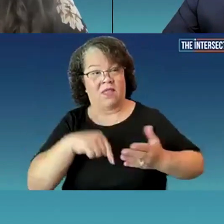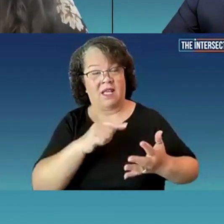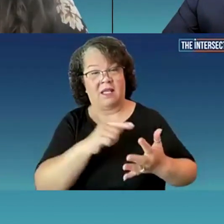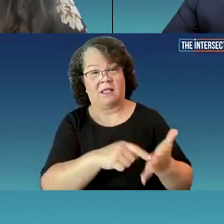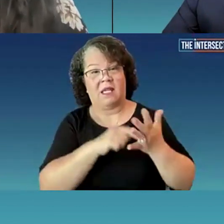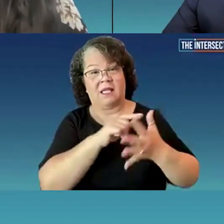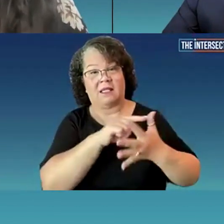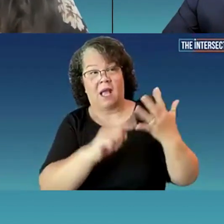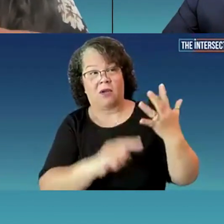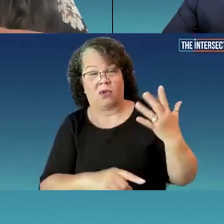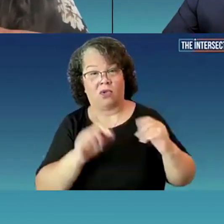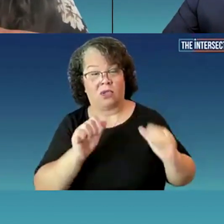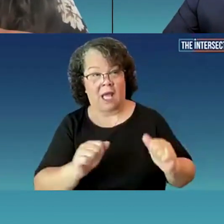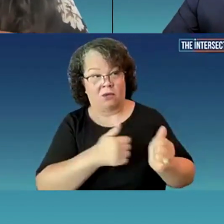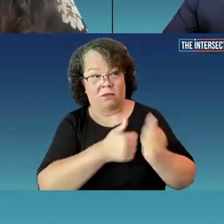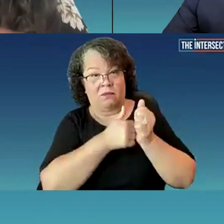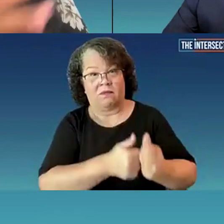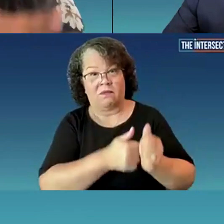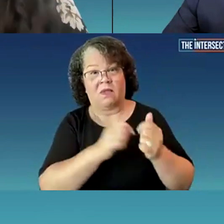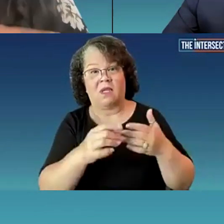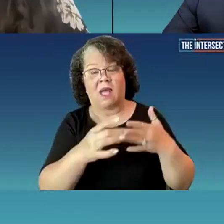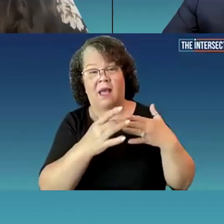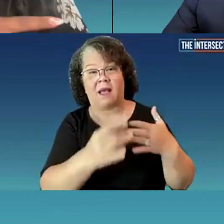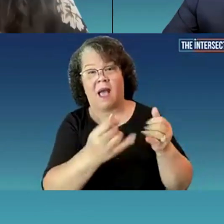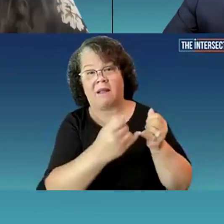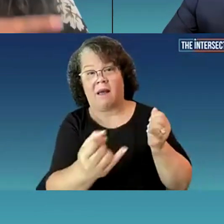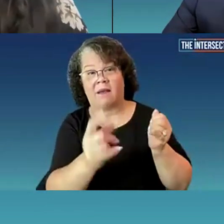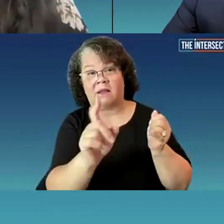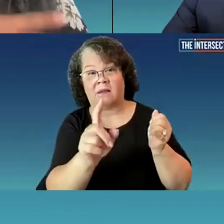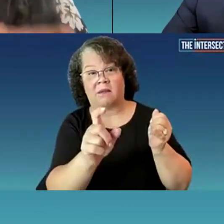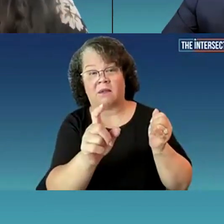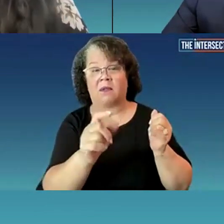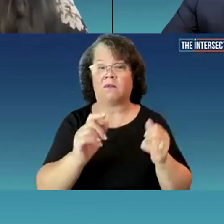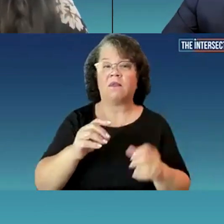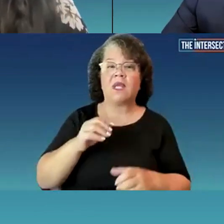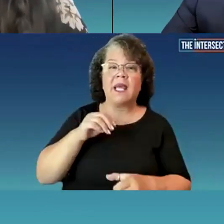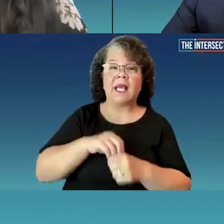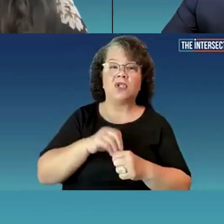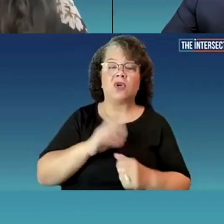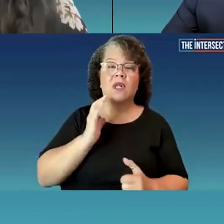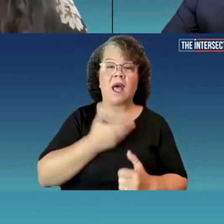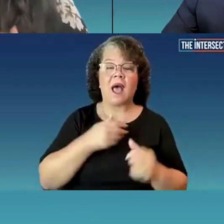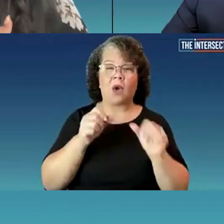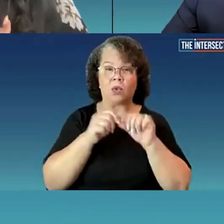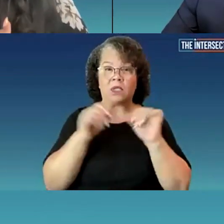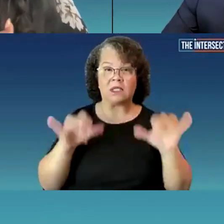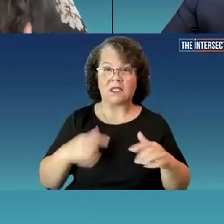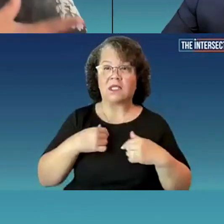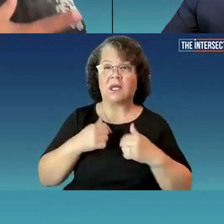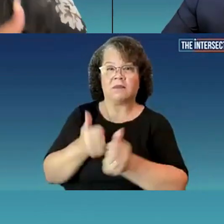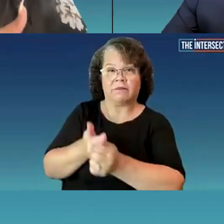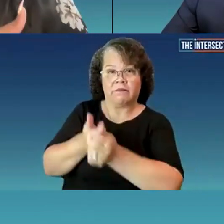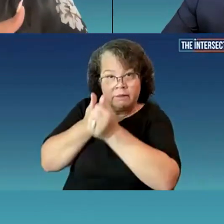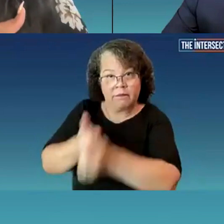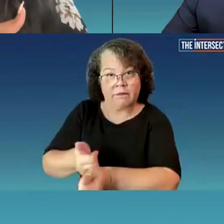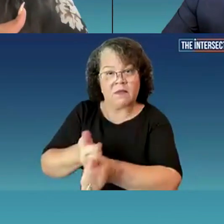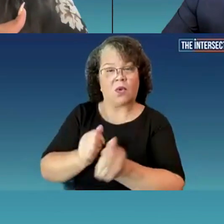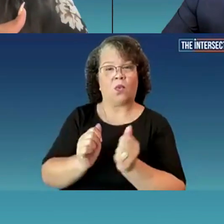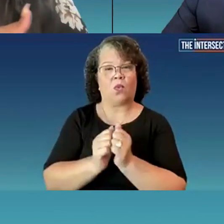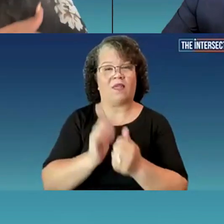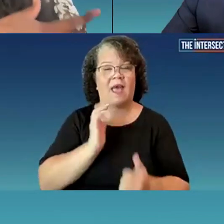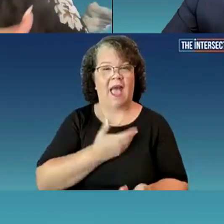meet the guidelines? And then internally, our systems fall in line with our